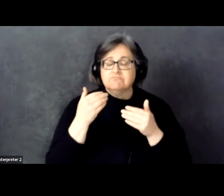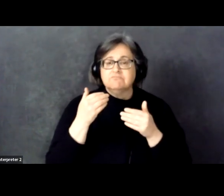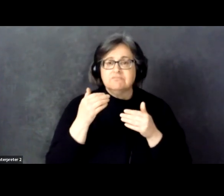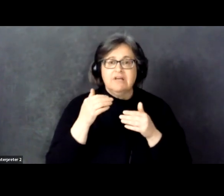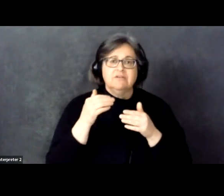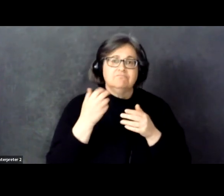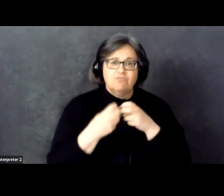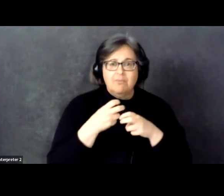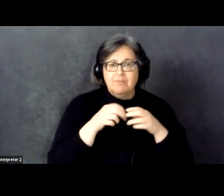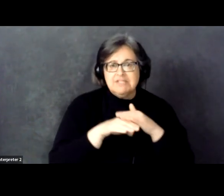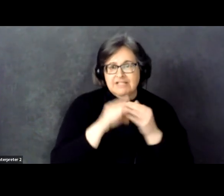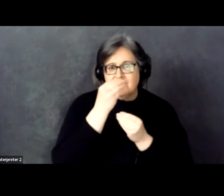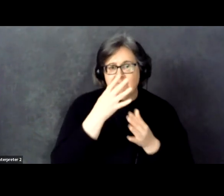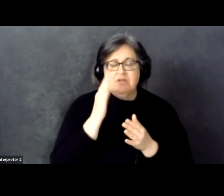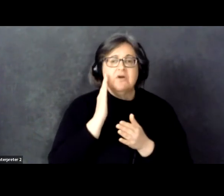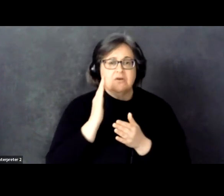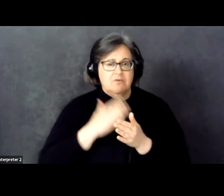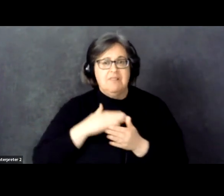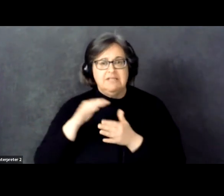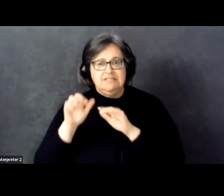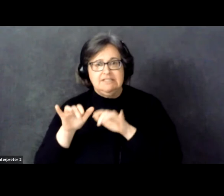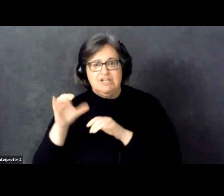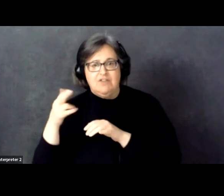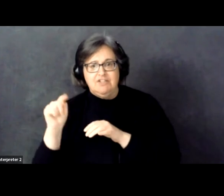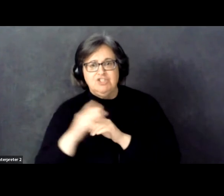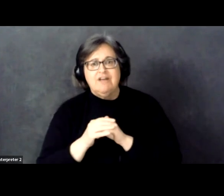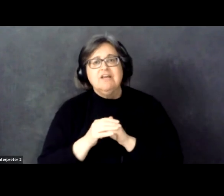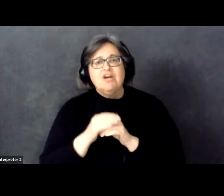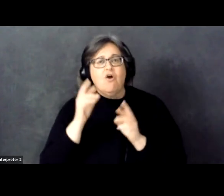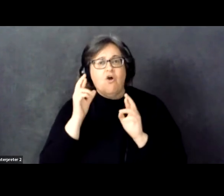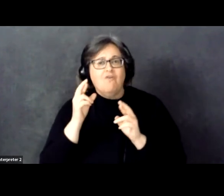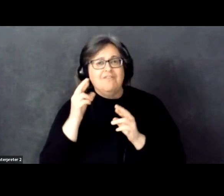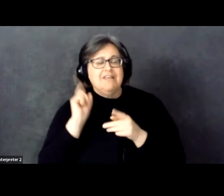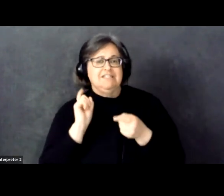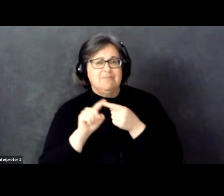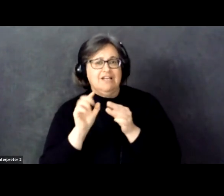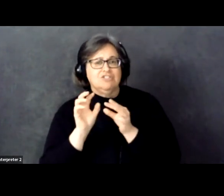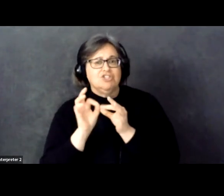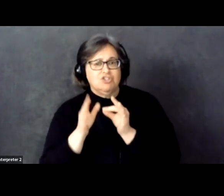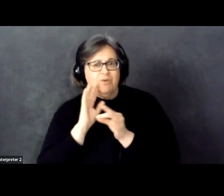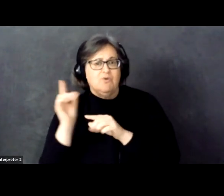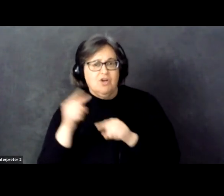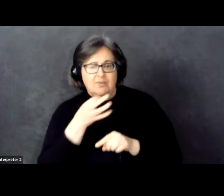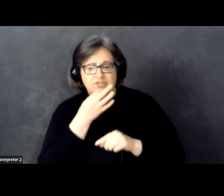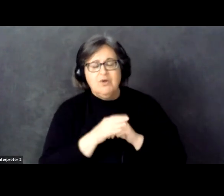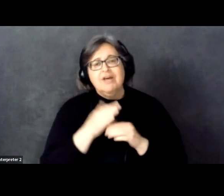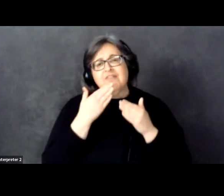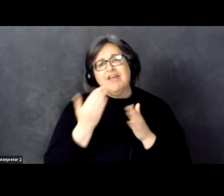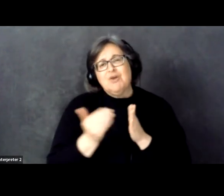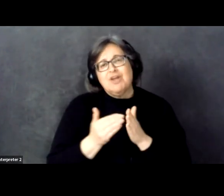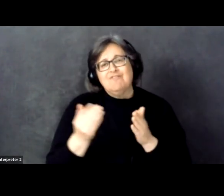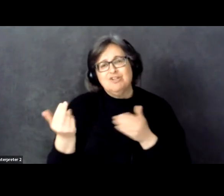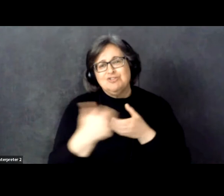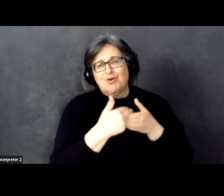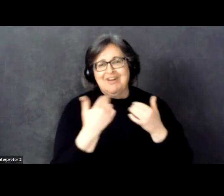box. My colleagues will be monitoring and responding. Finally, thank you everyone for joining us this afternoon, including so